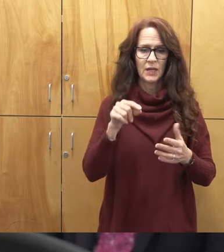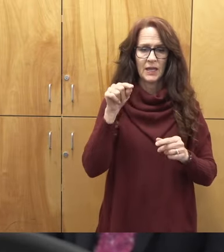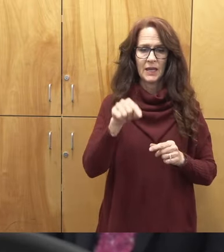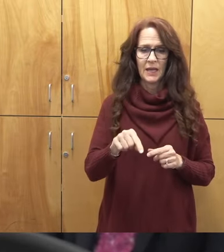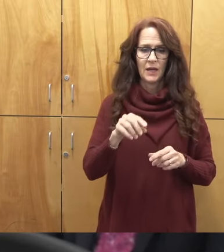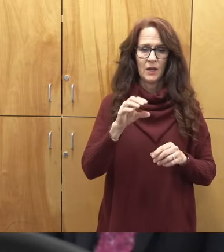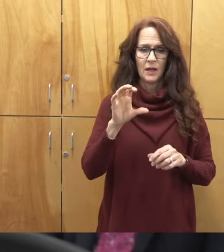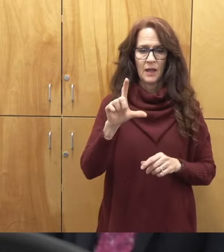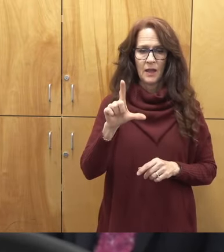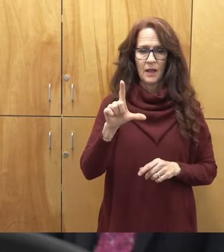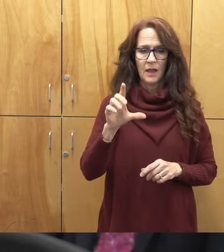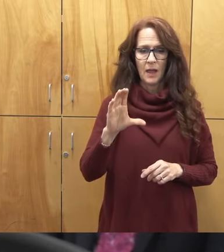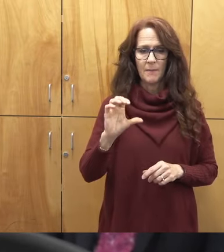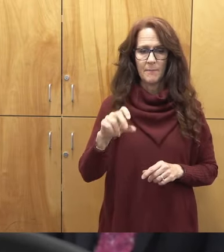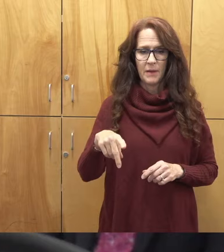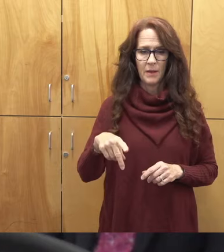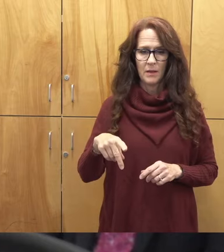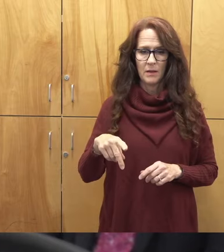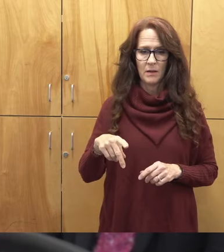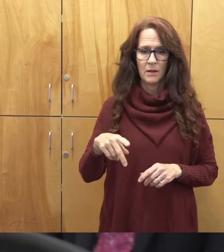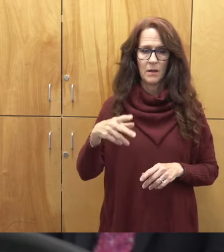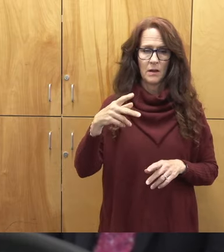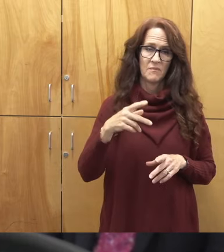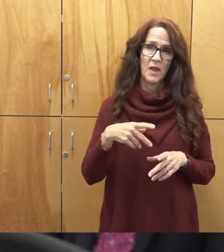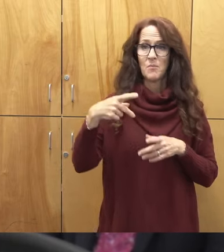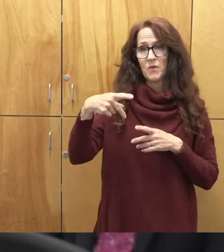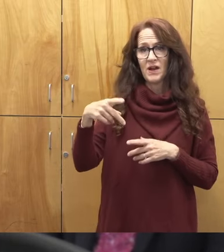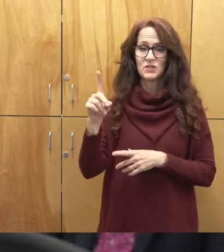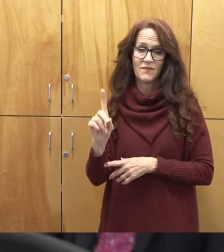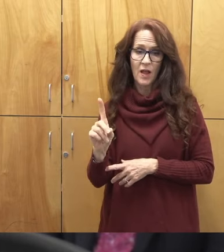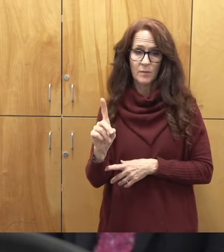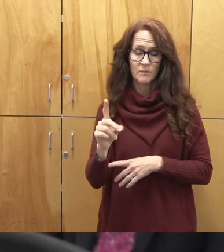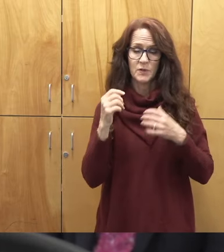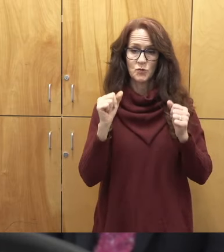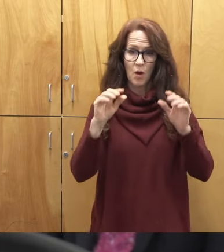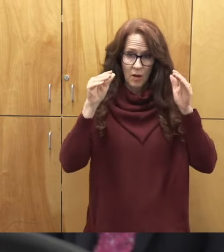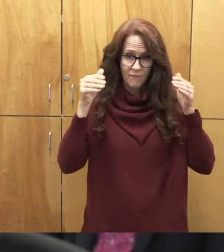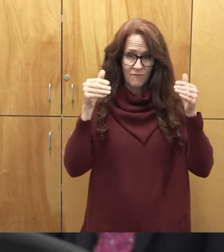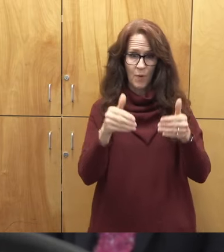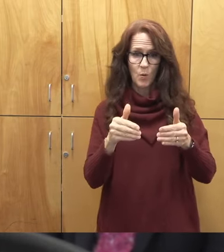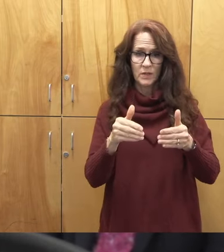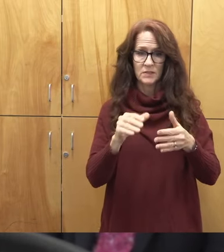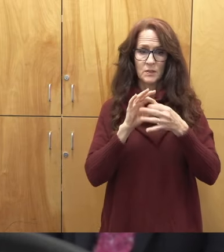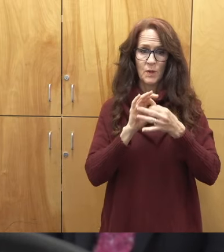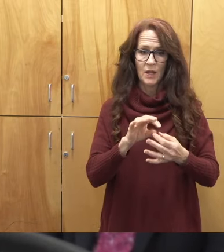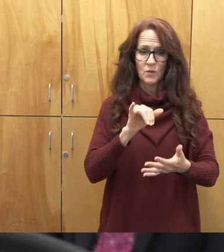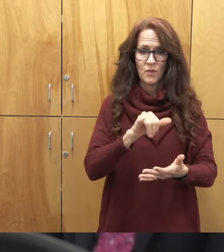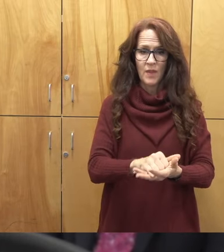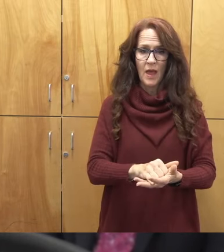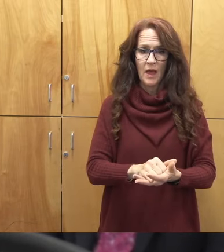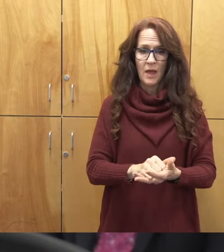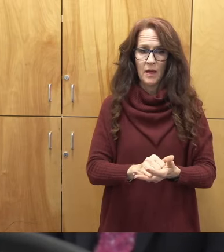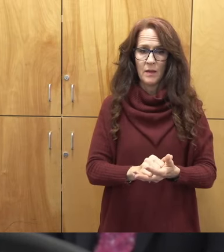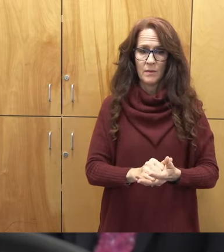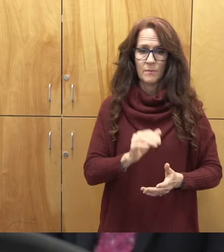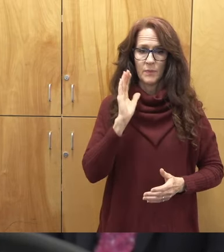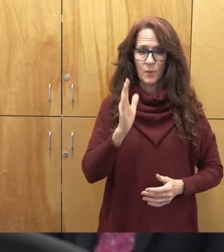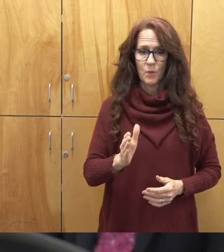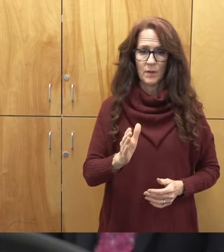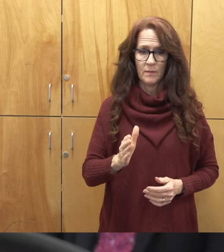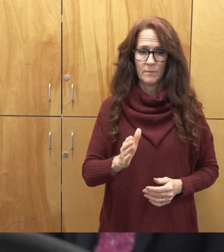the professional development, the strong focus on that, I think is going to be a,